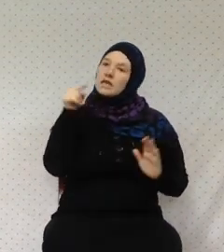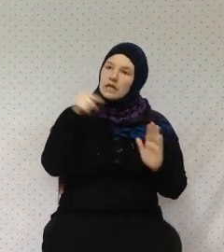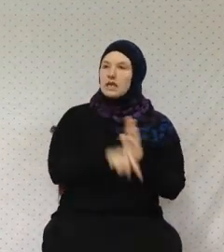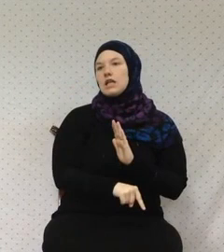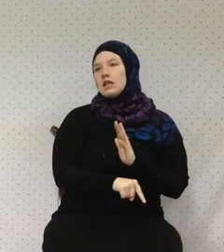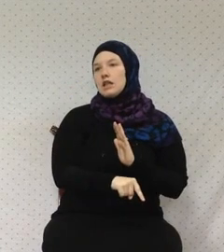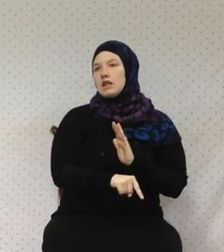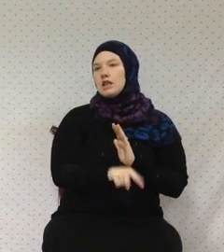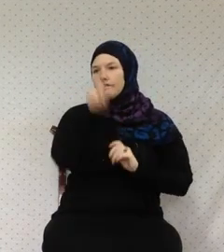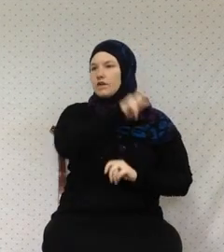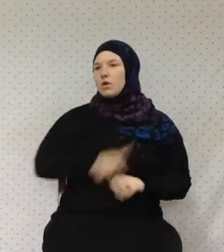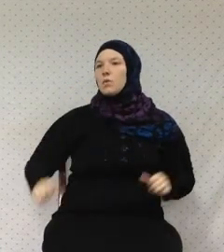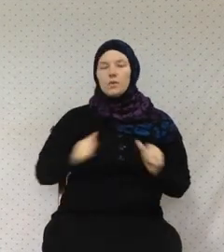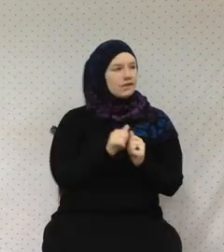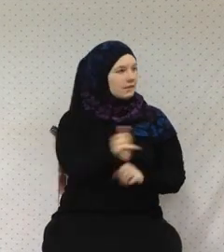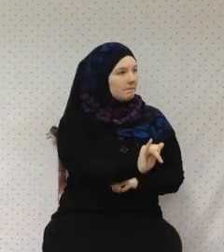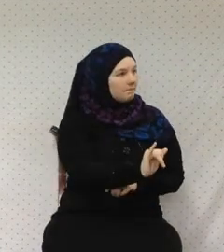kill Pharaoh with.